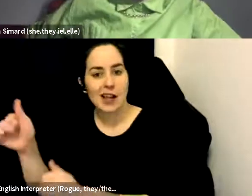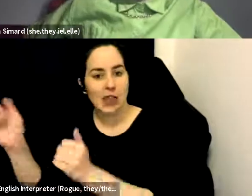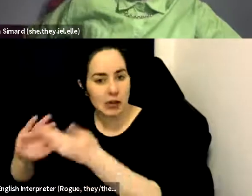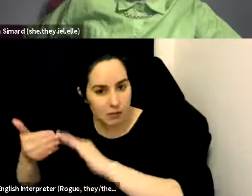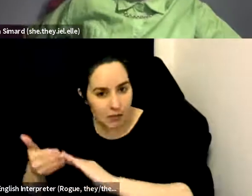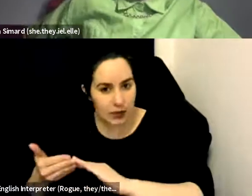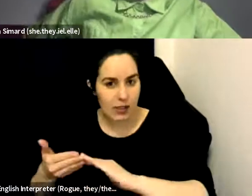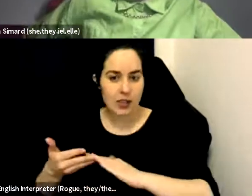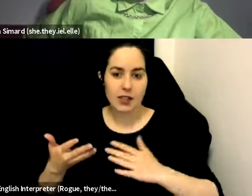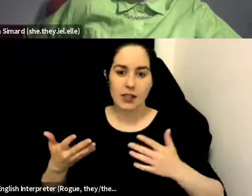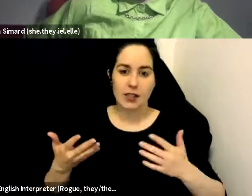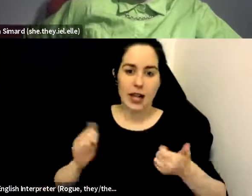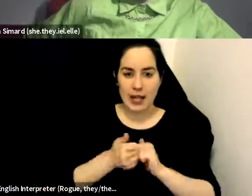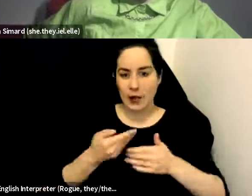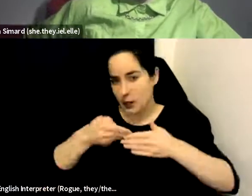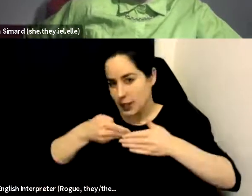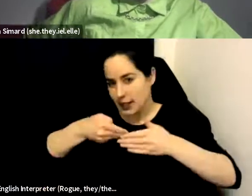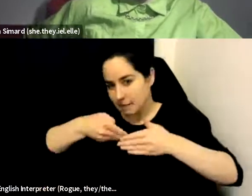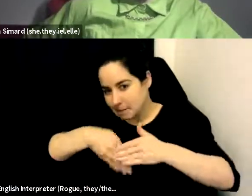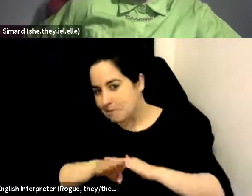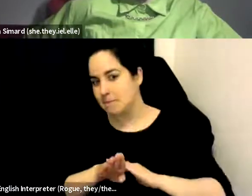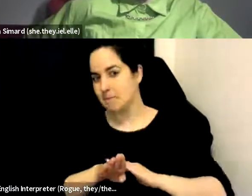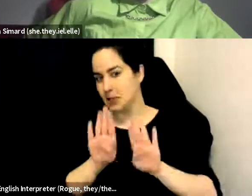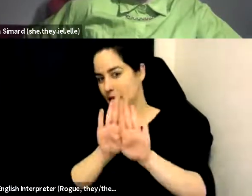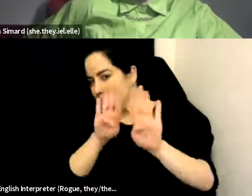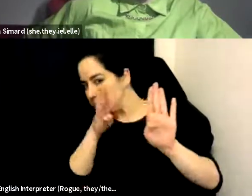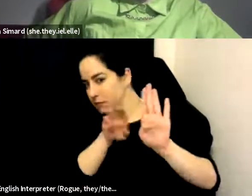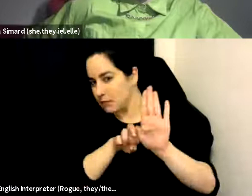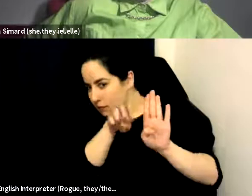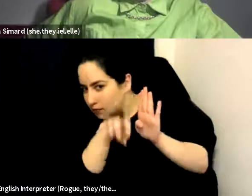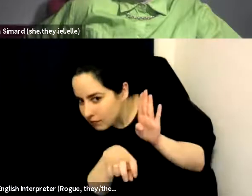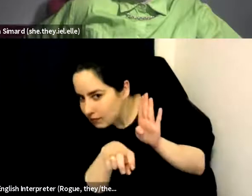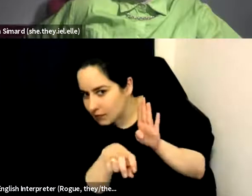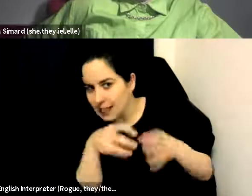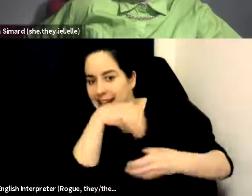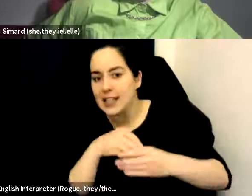and then you know, it's sort of that way into the industry in a way that's like not